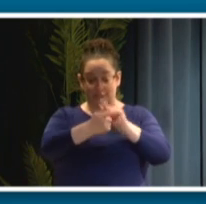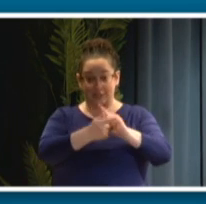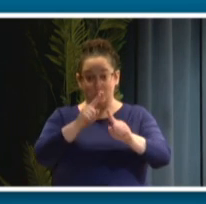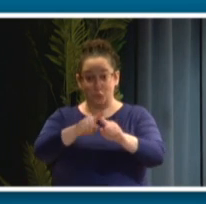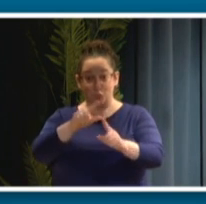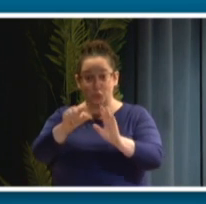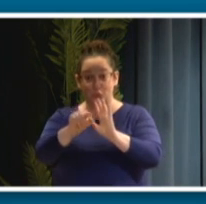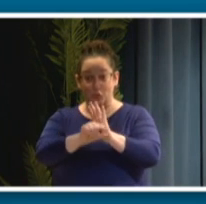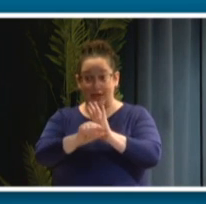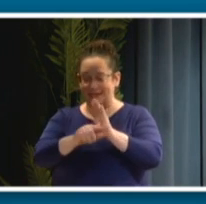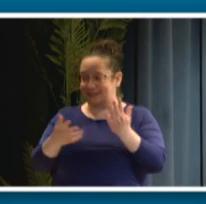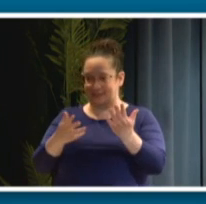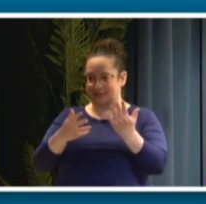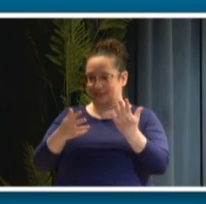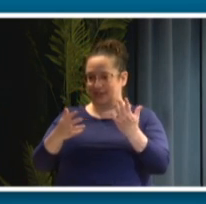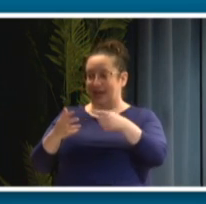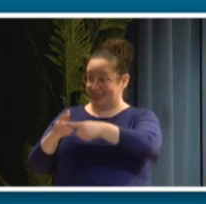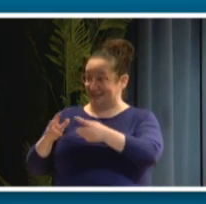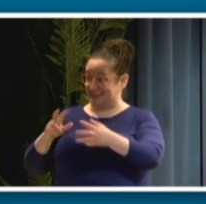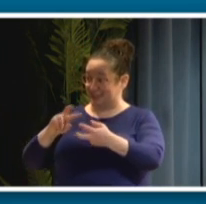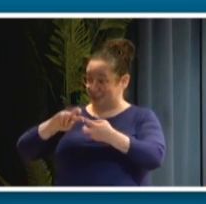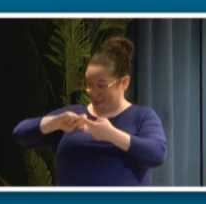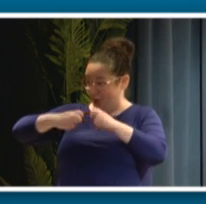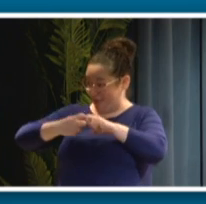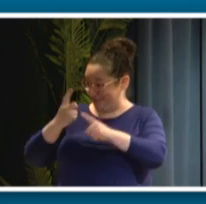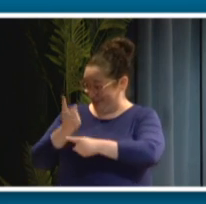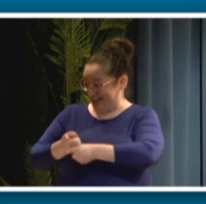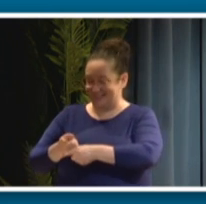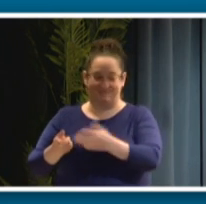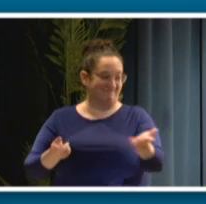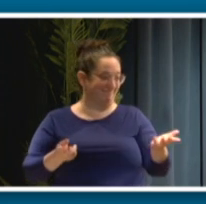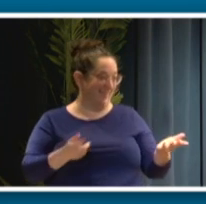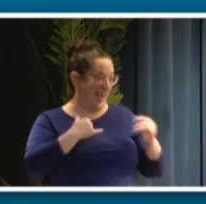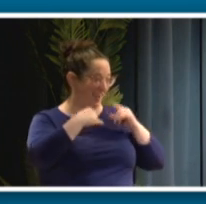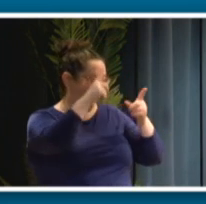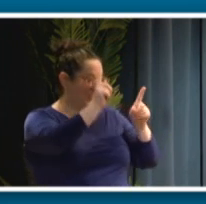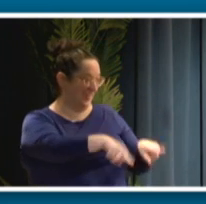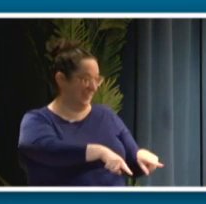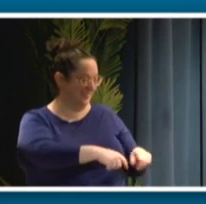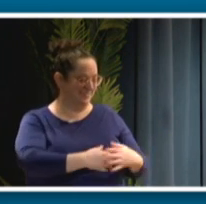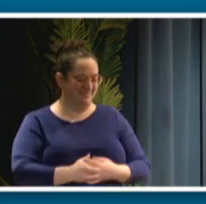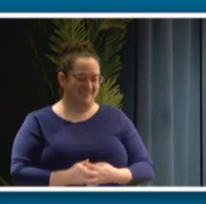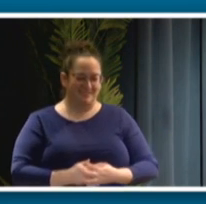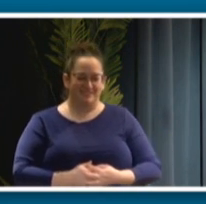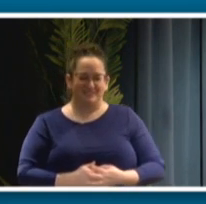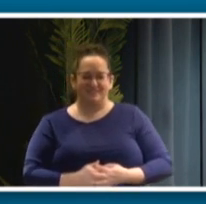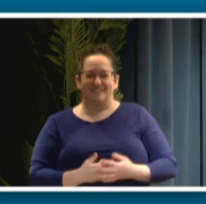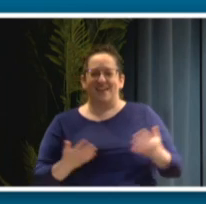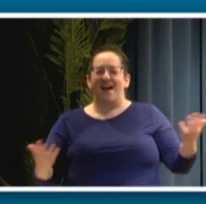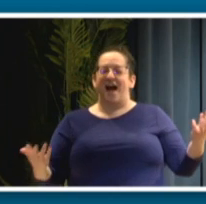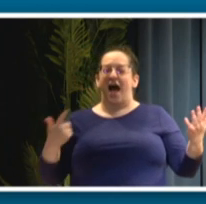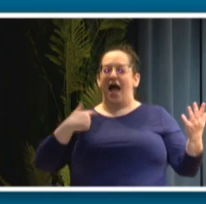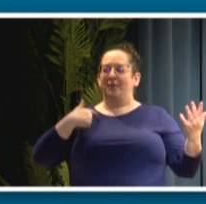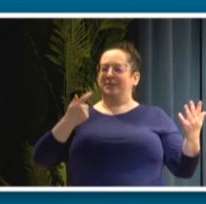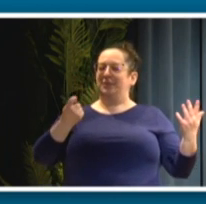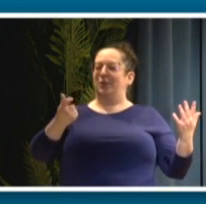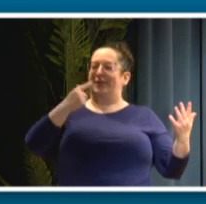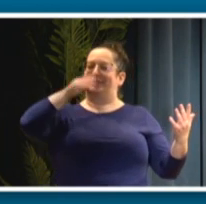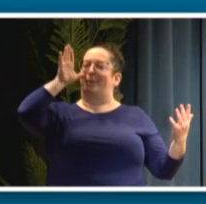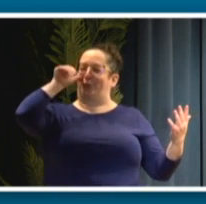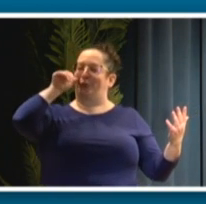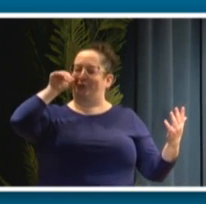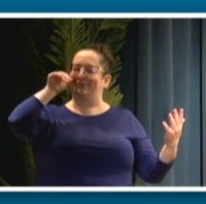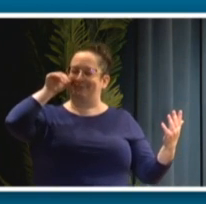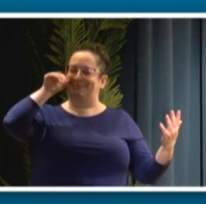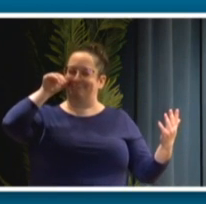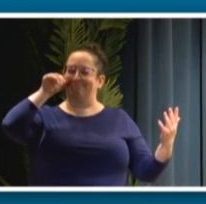problem. I would say so, yes. too. I mean, my fear, and I'm grateful that I was kind of a bullheaded kid with a bunch of